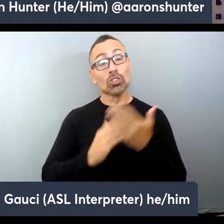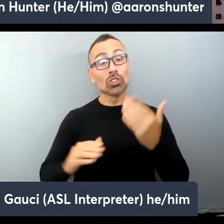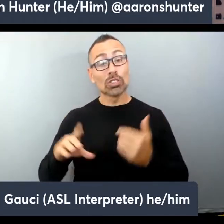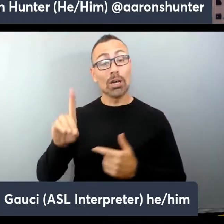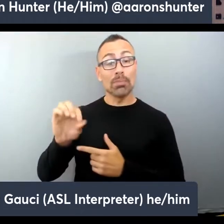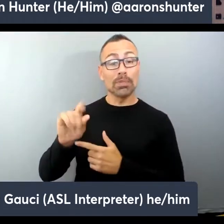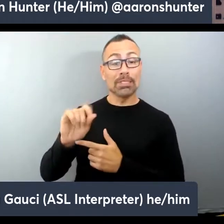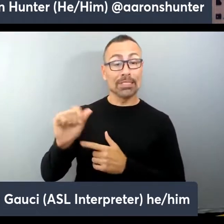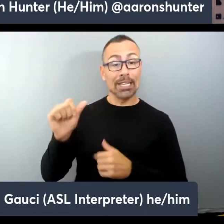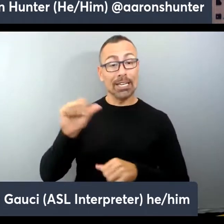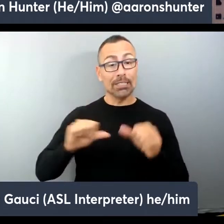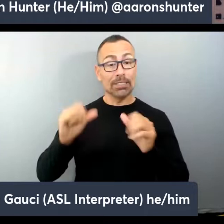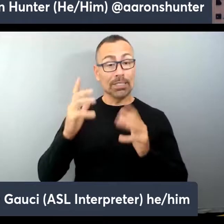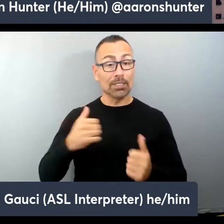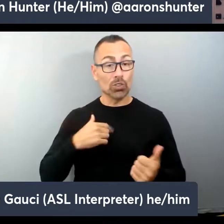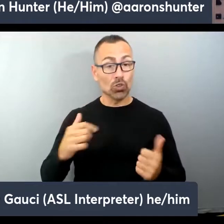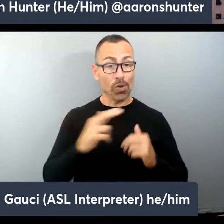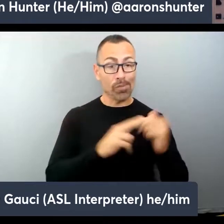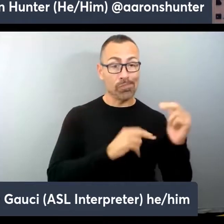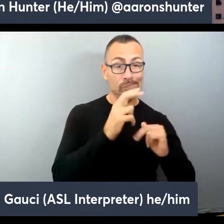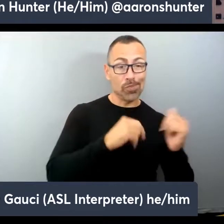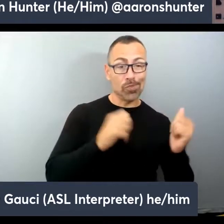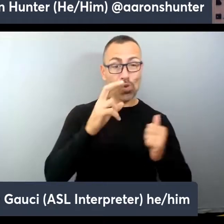models for image recognition,